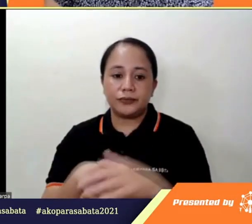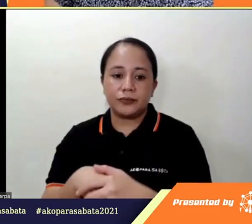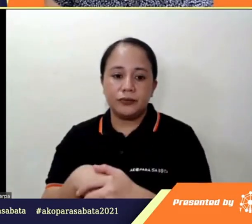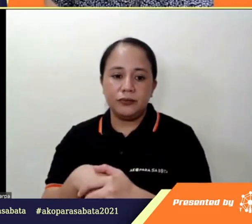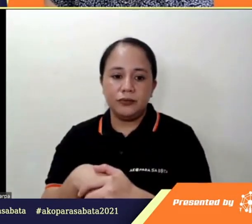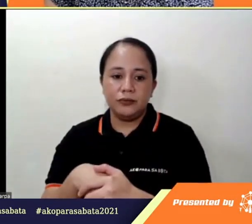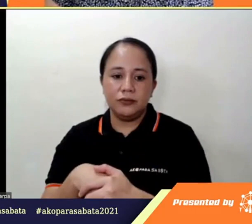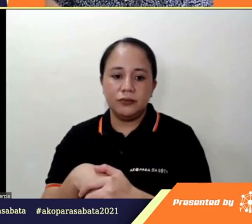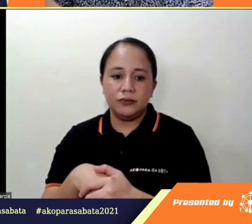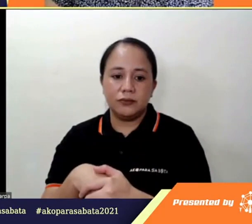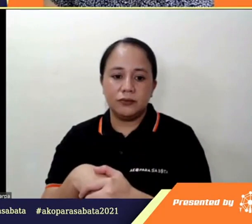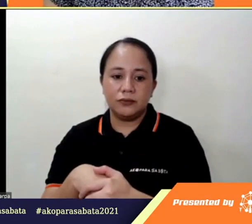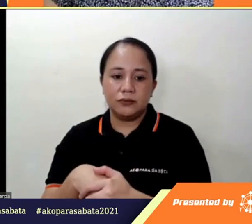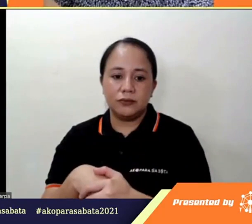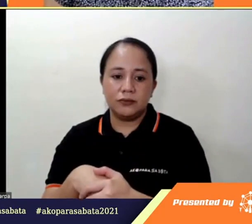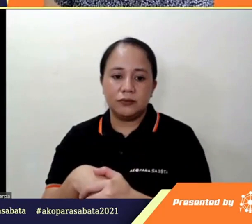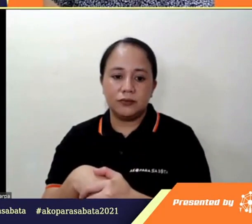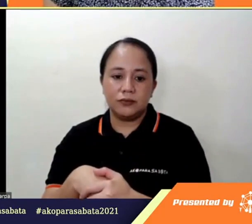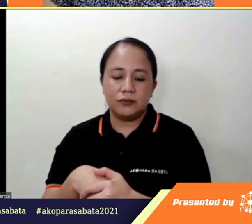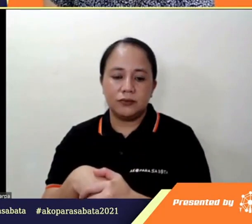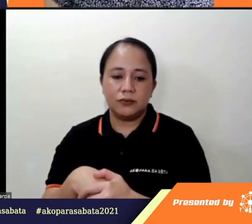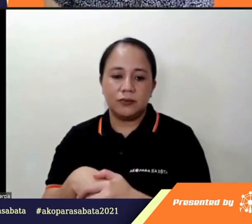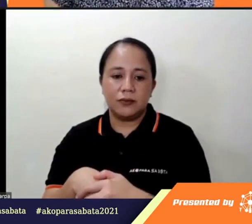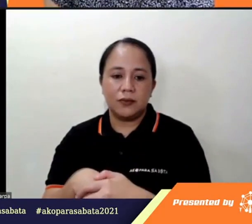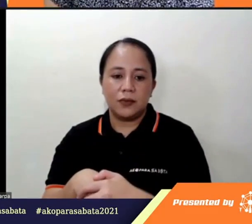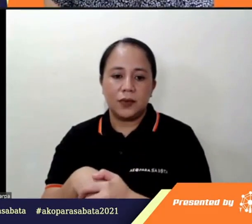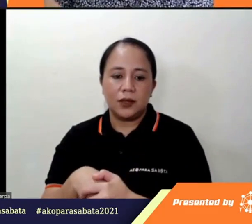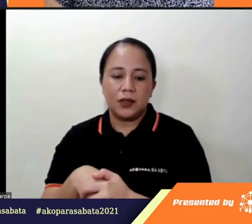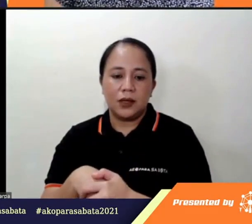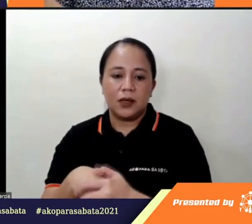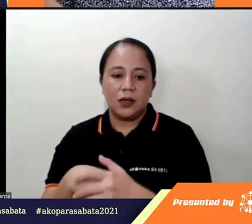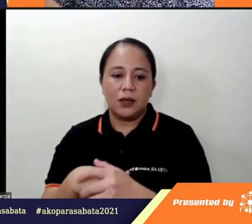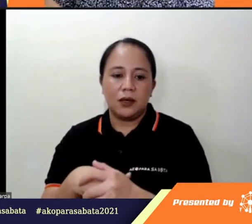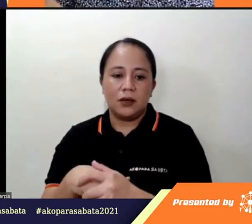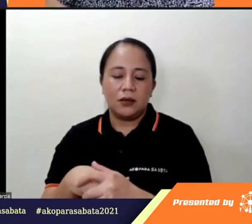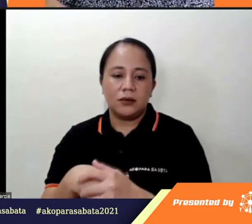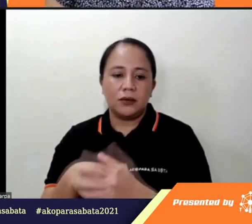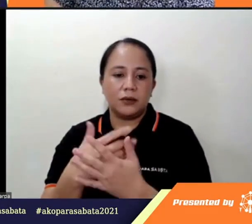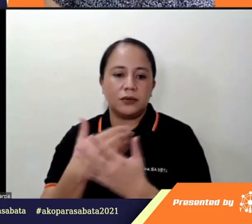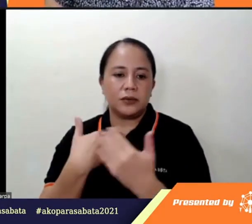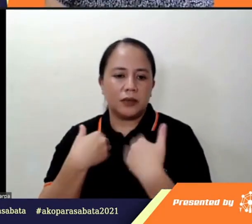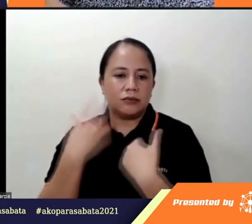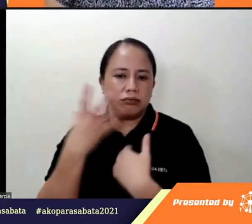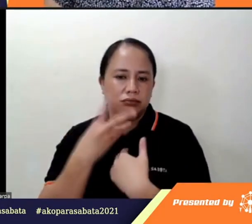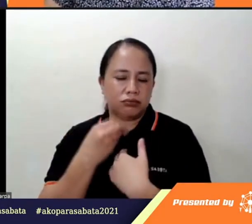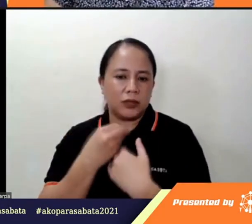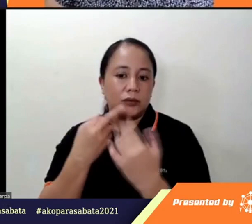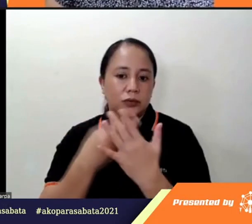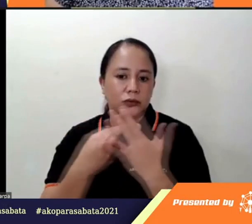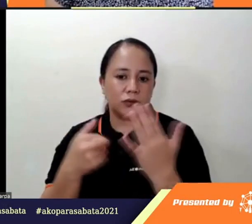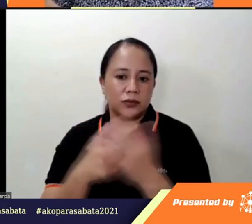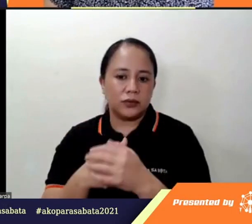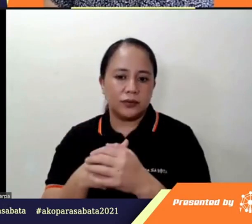Right. And it's developmentally described. Ang ganda na resource na